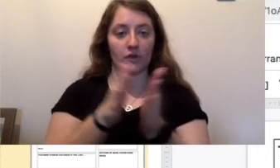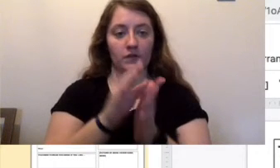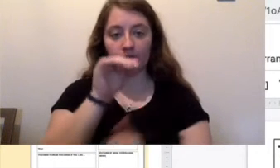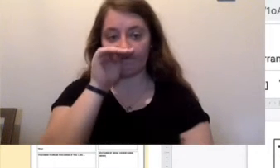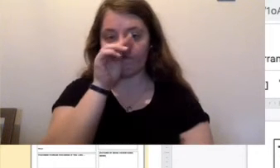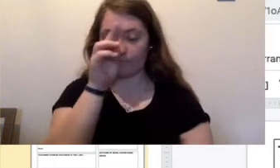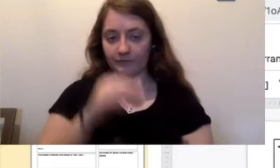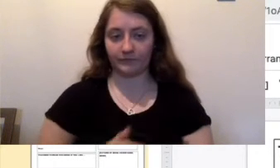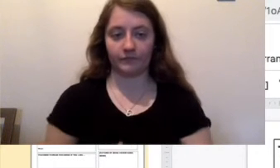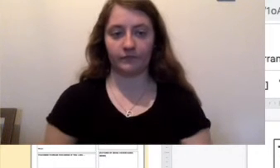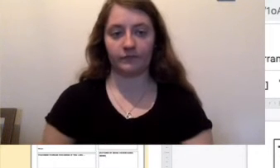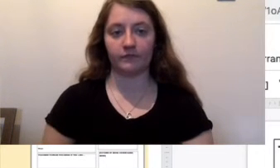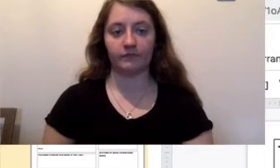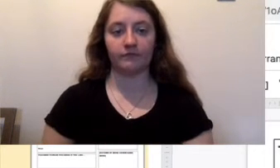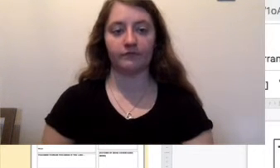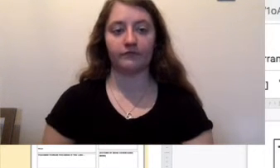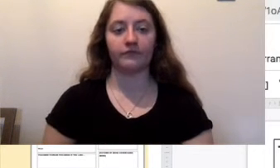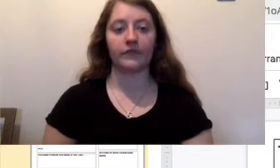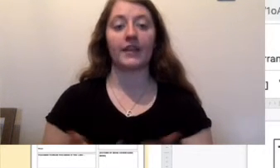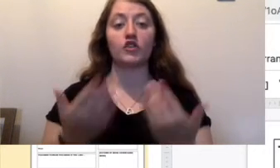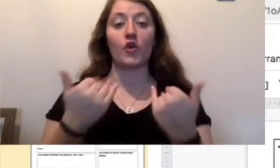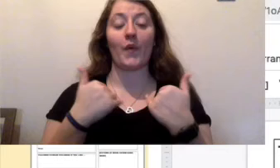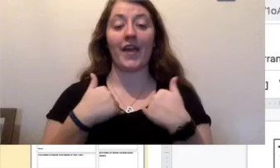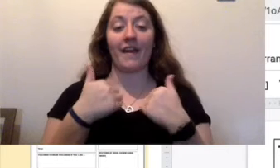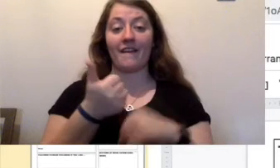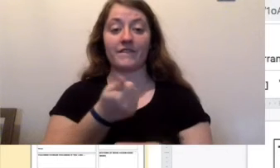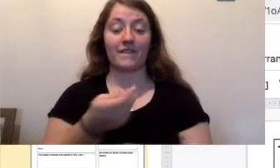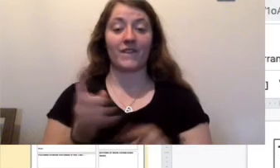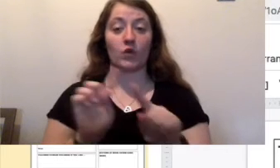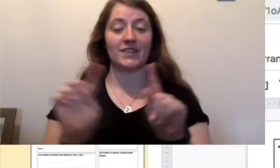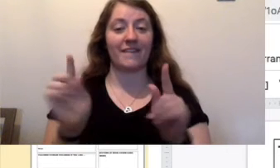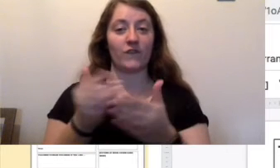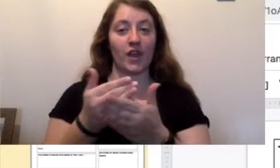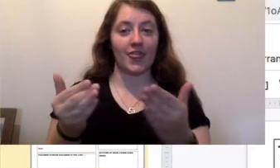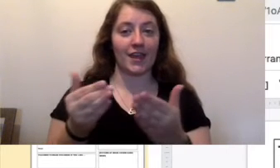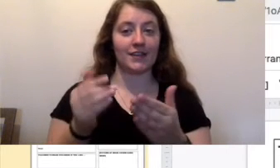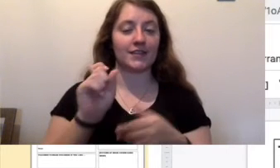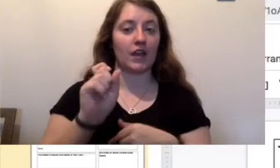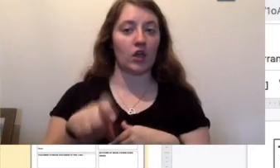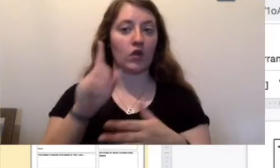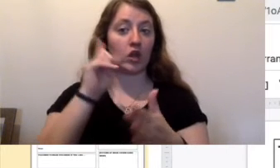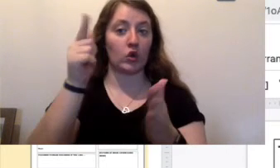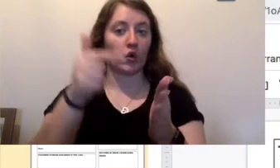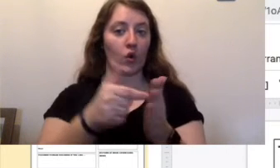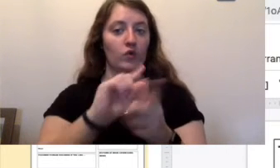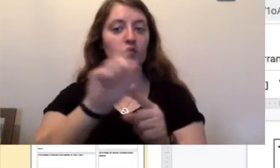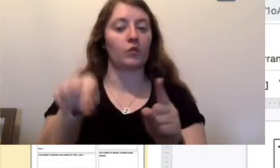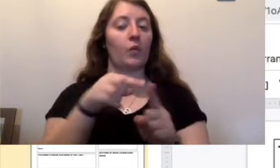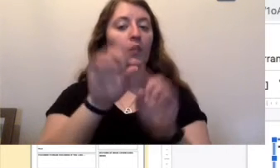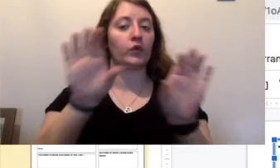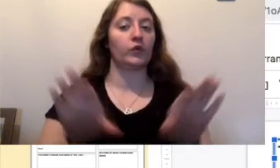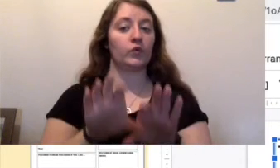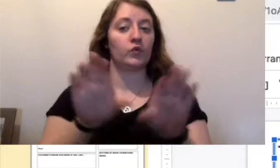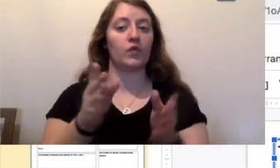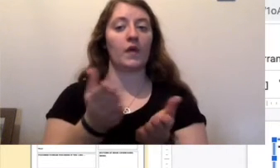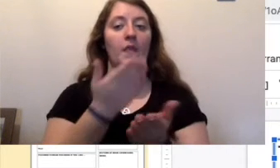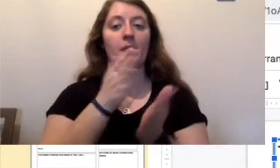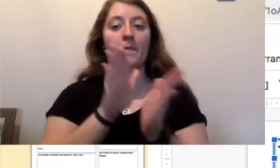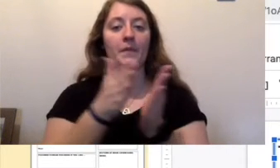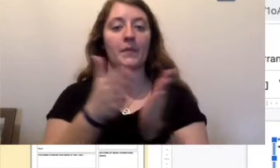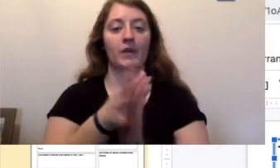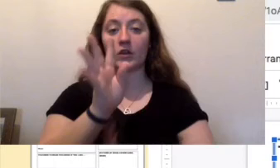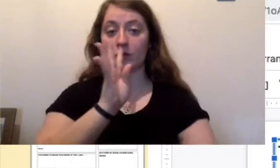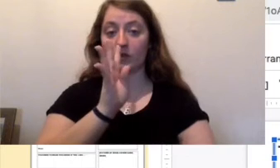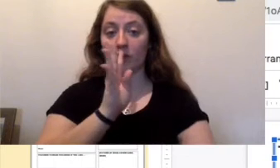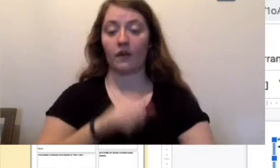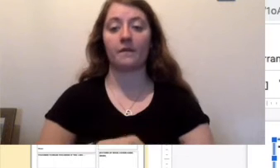So there are a couple of different components to be aware of when you are doing the book talk. You should always be